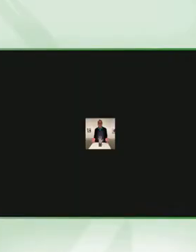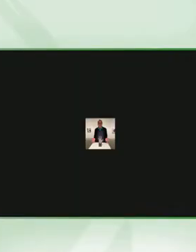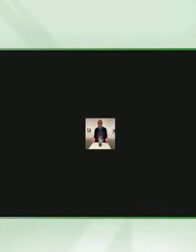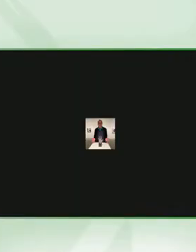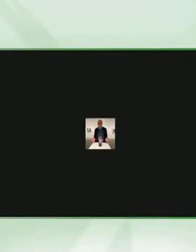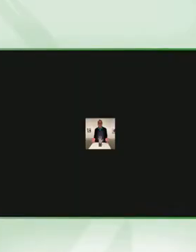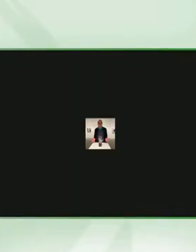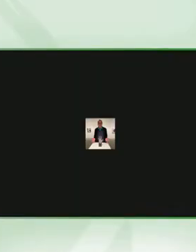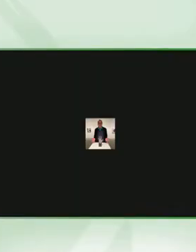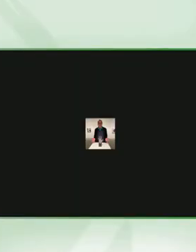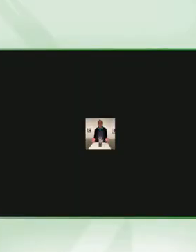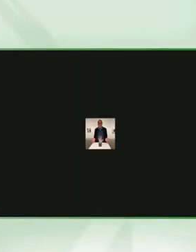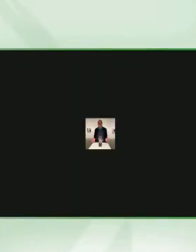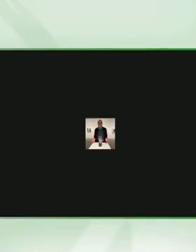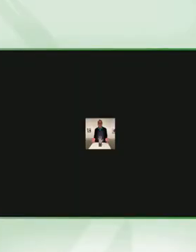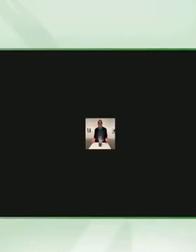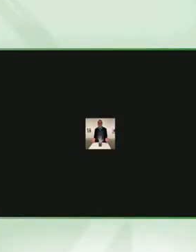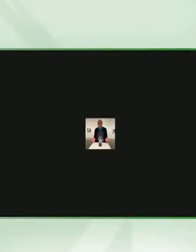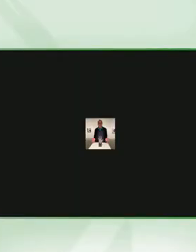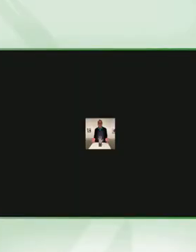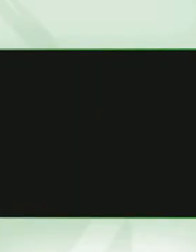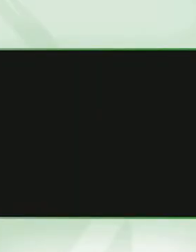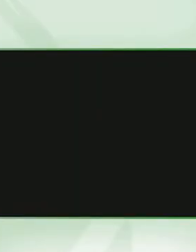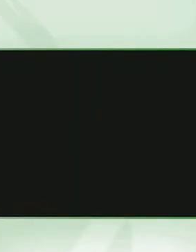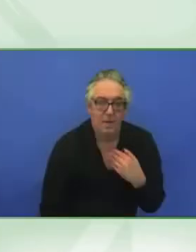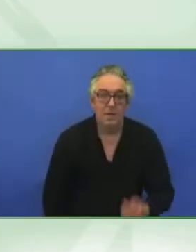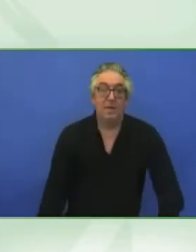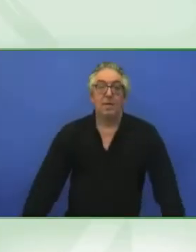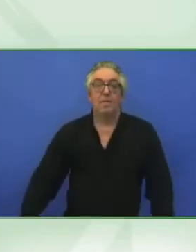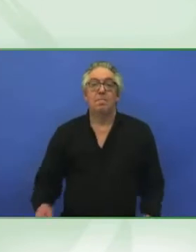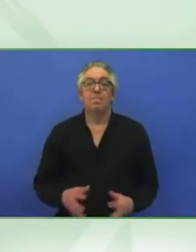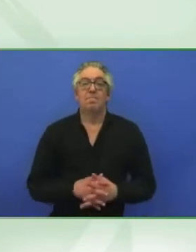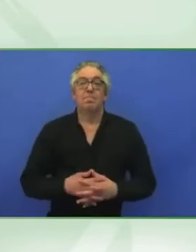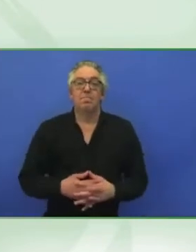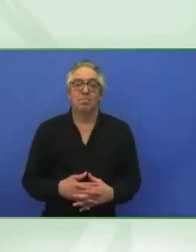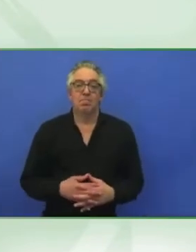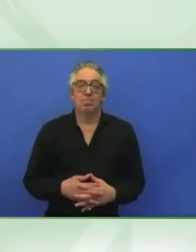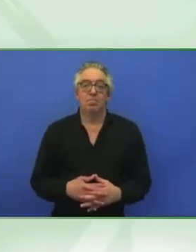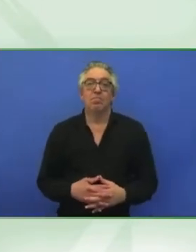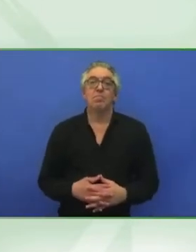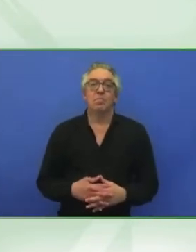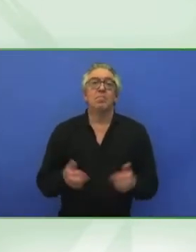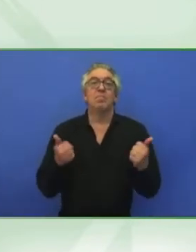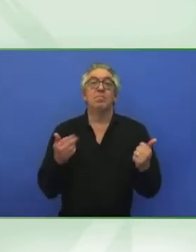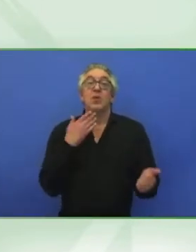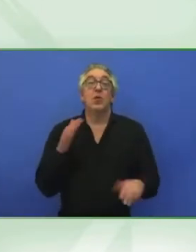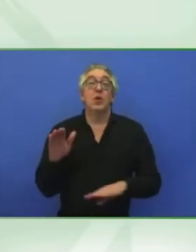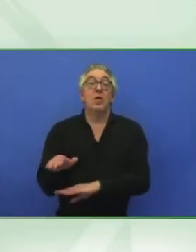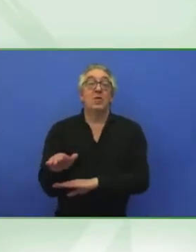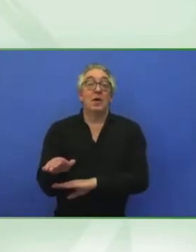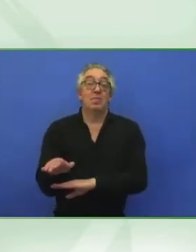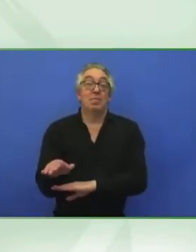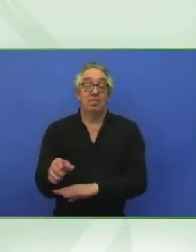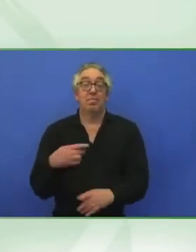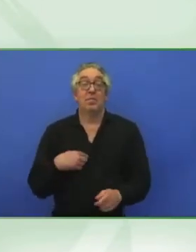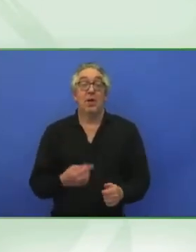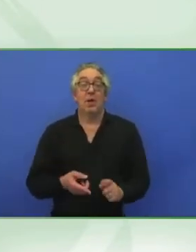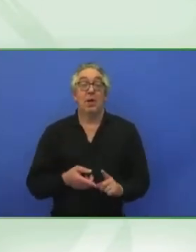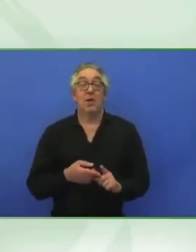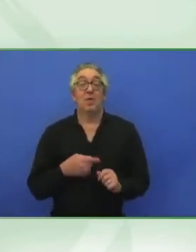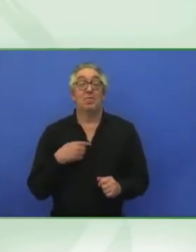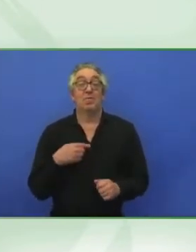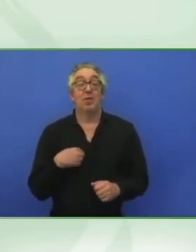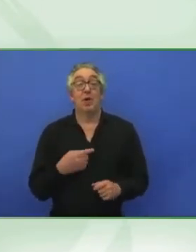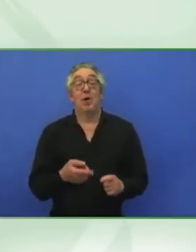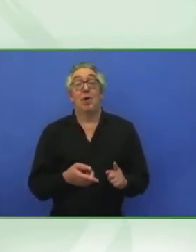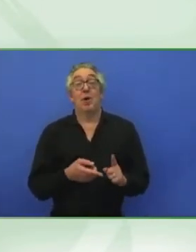All right, good afternoon everyone. My name is Dr. Katherine Johnson. I'm from St. Cloud State University in the state